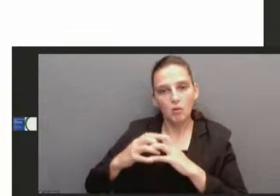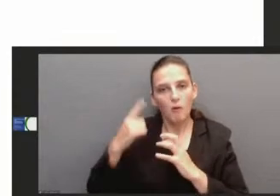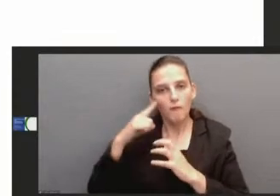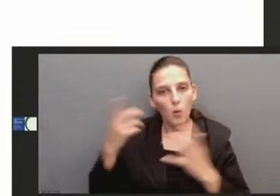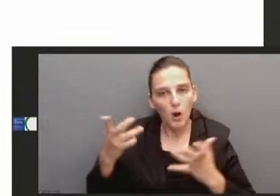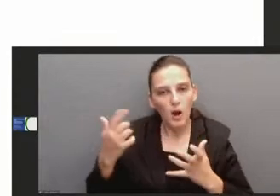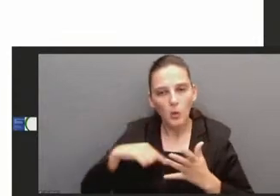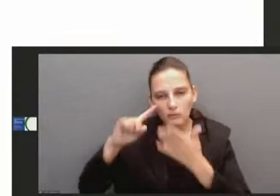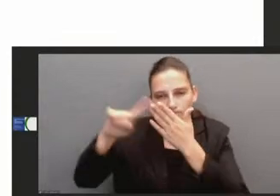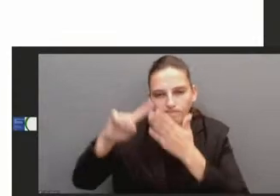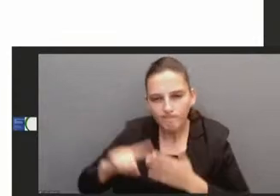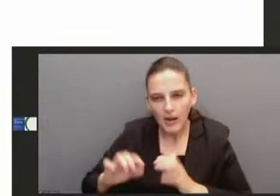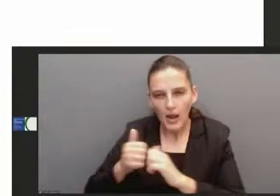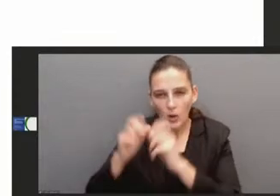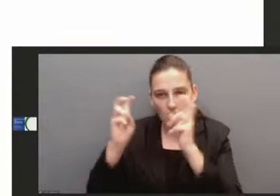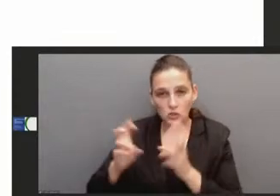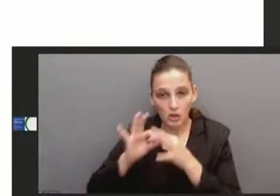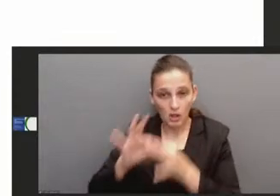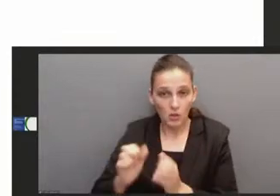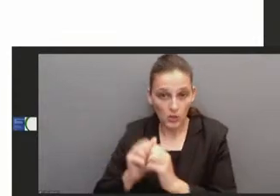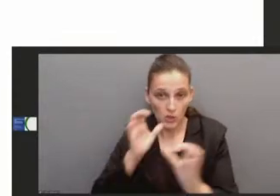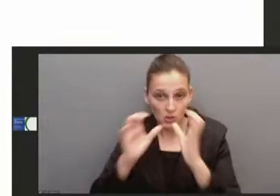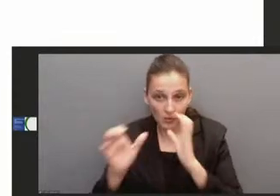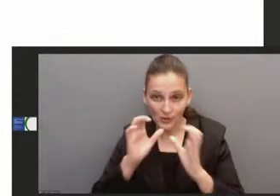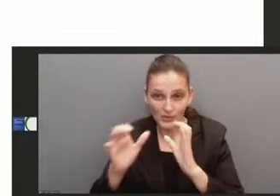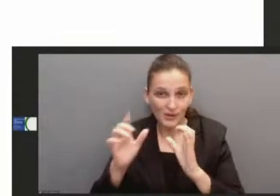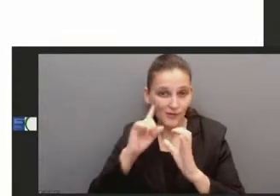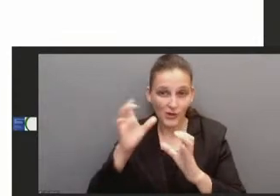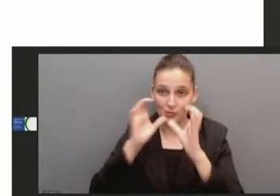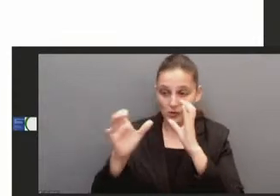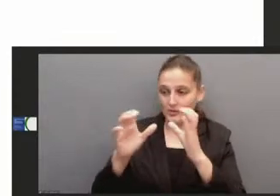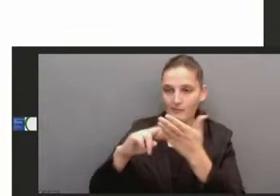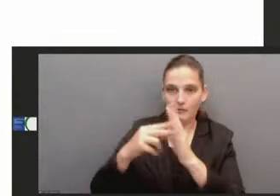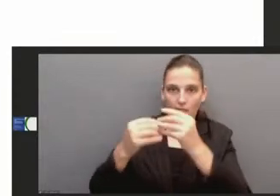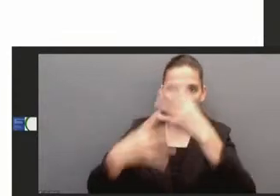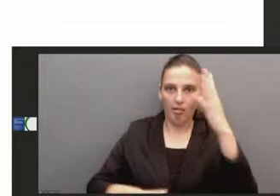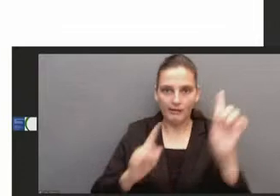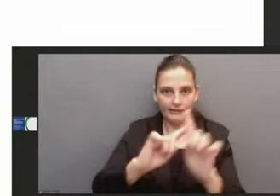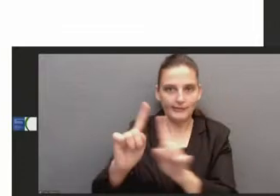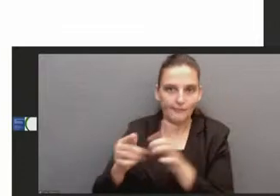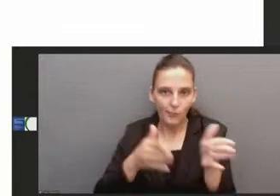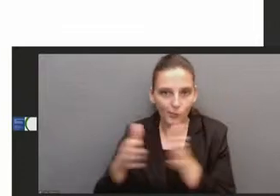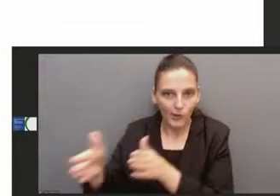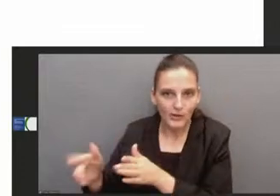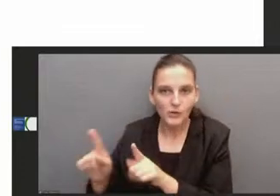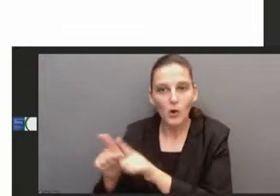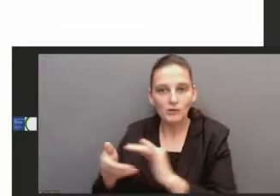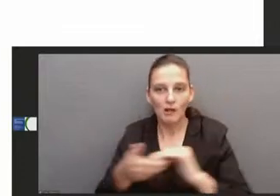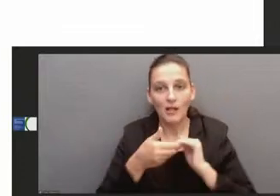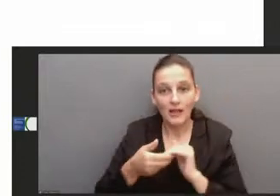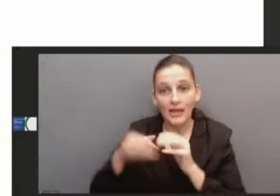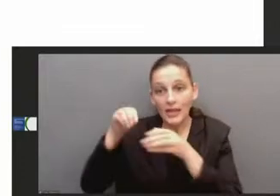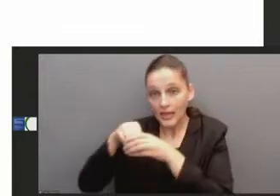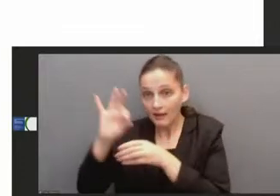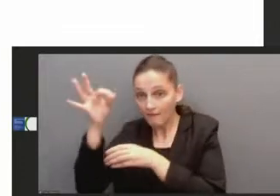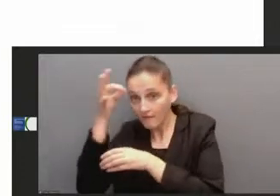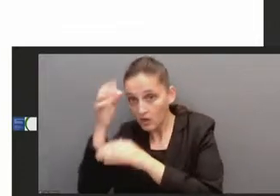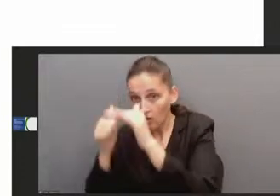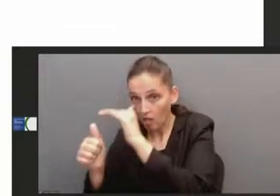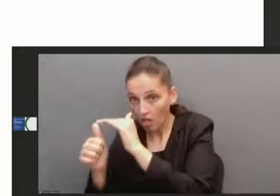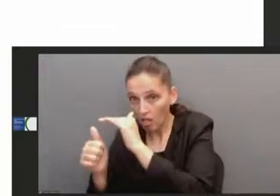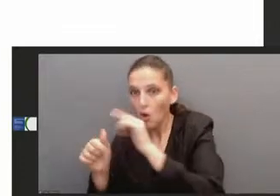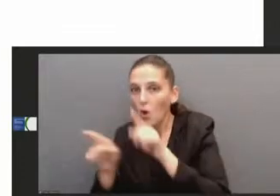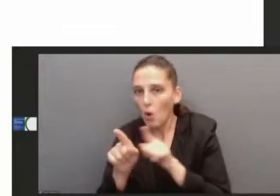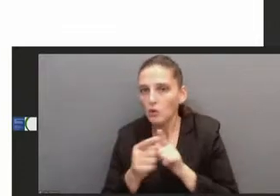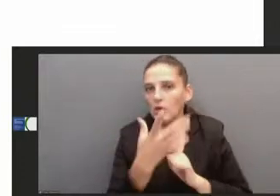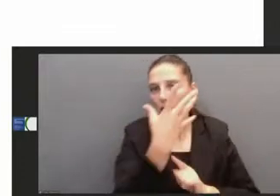issues related to communications in all of its various forms, as well as collaborations, both within the federal government and with external state